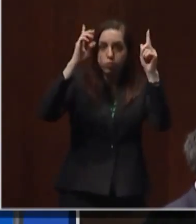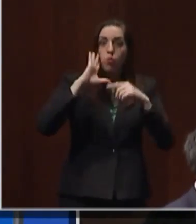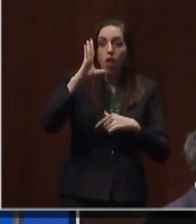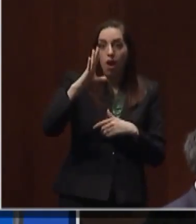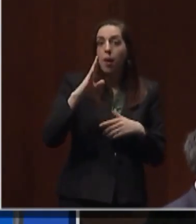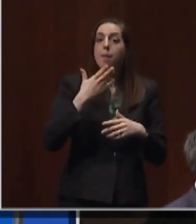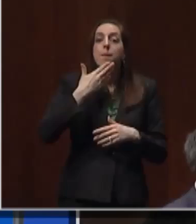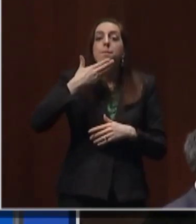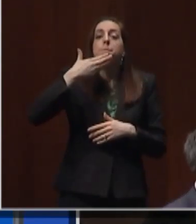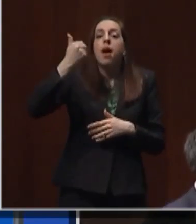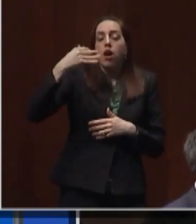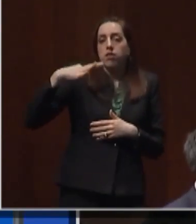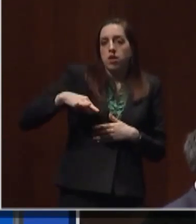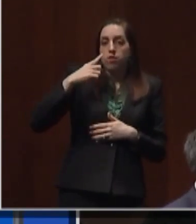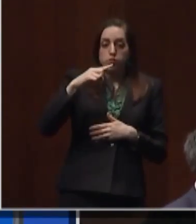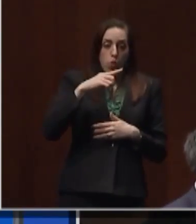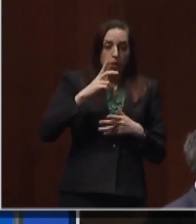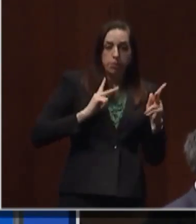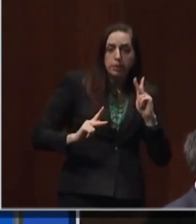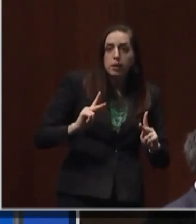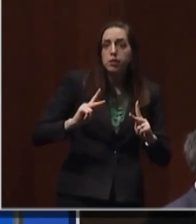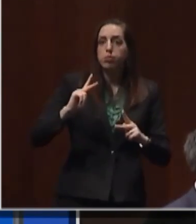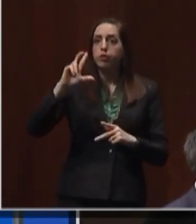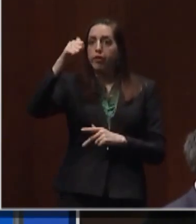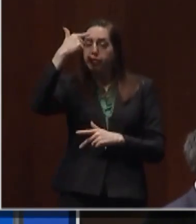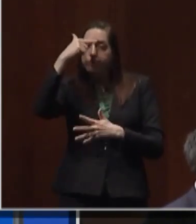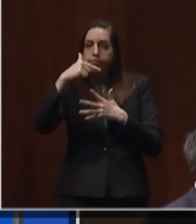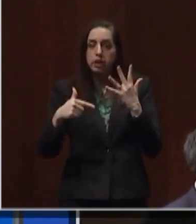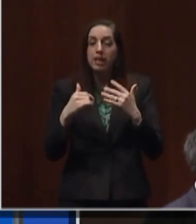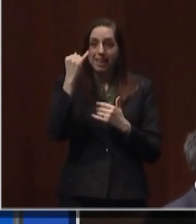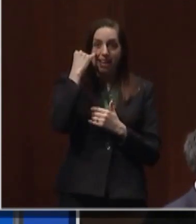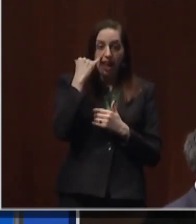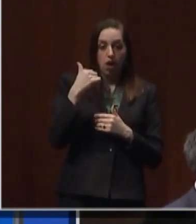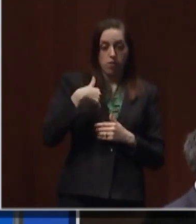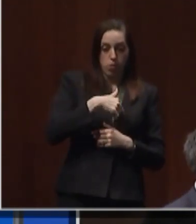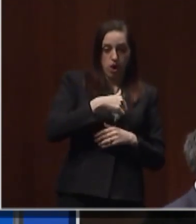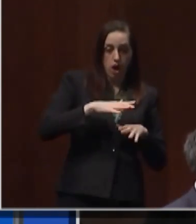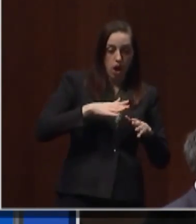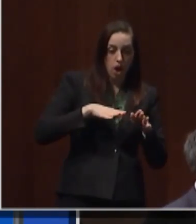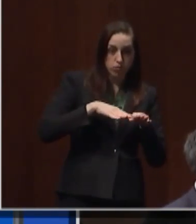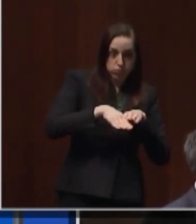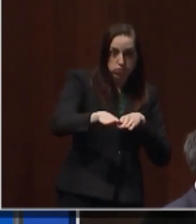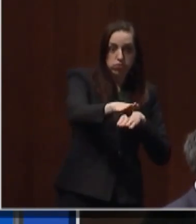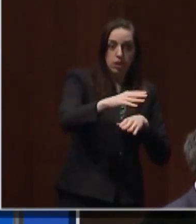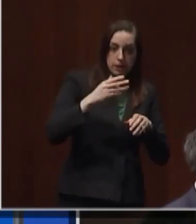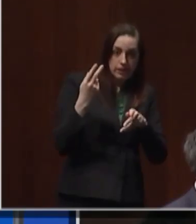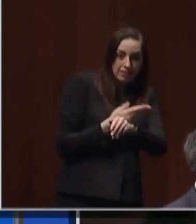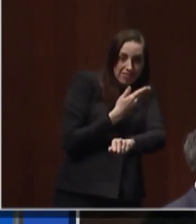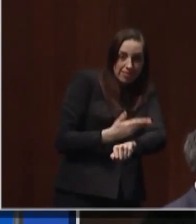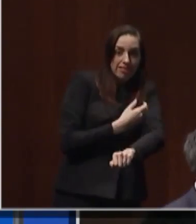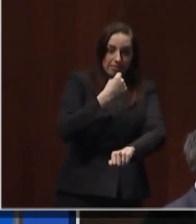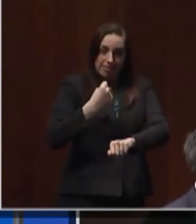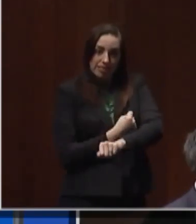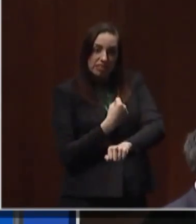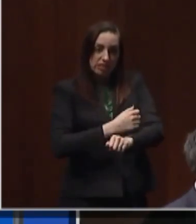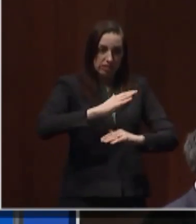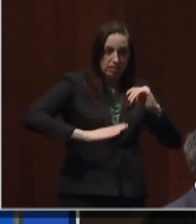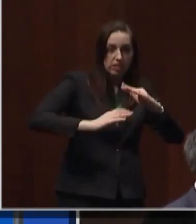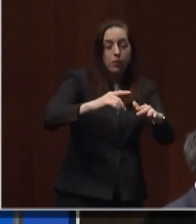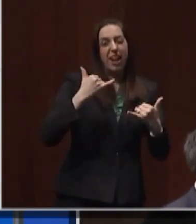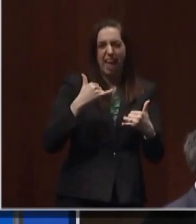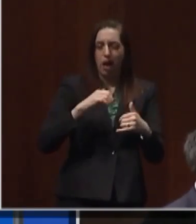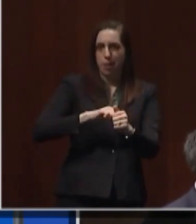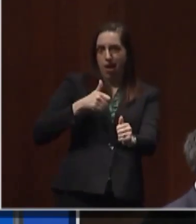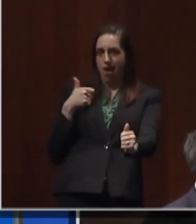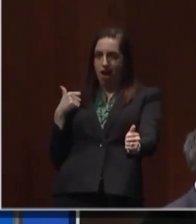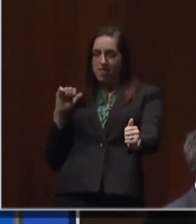all citizens. It is critical that our infrastructure keeps pace with our growth and development. Right now, we are playing catch-up.